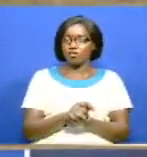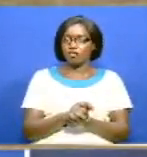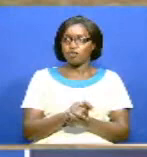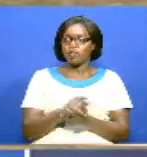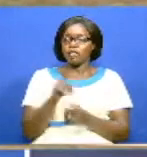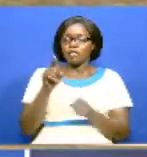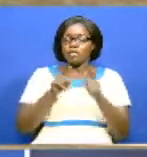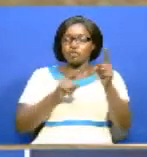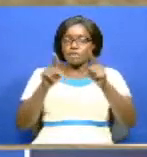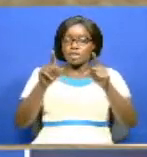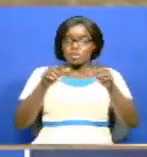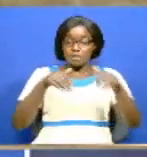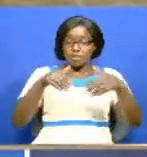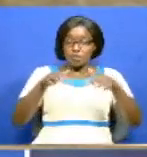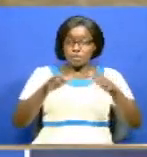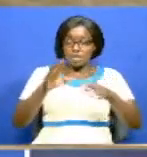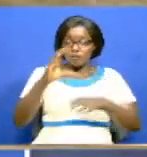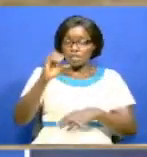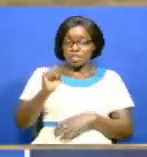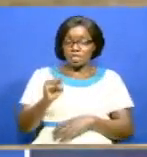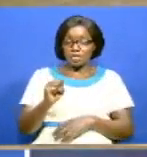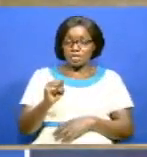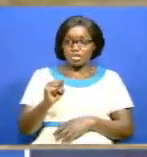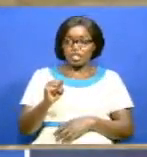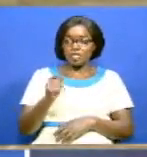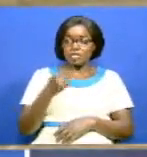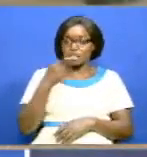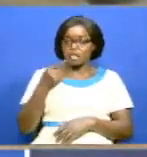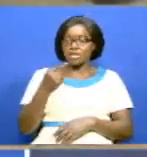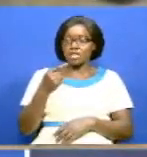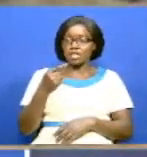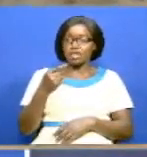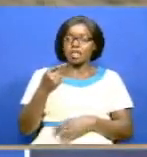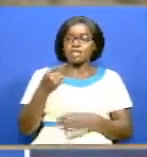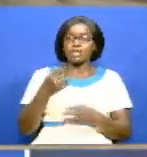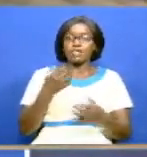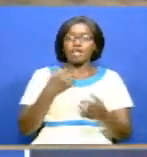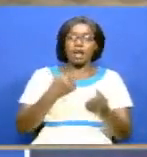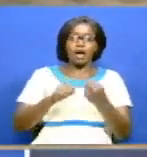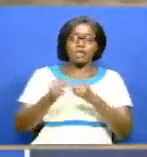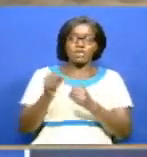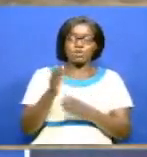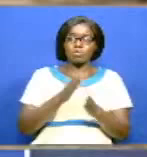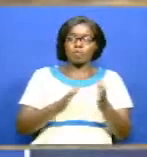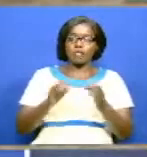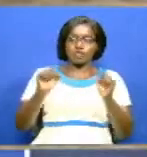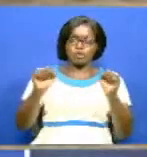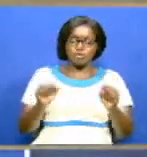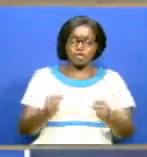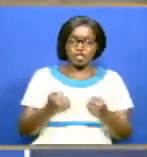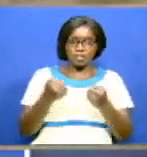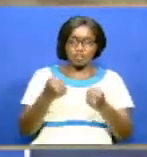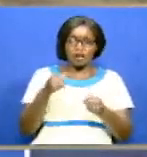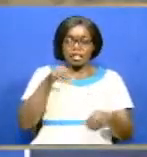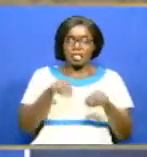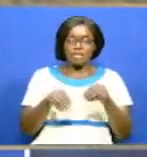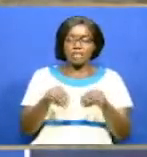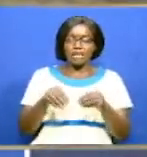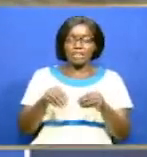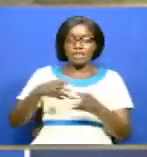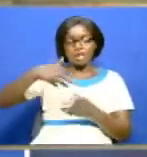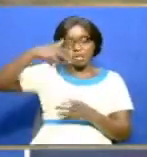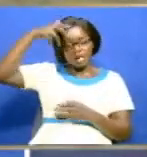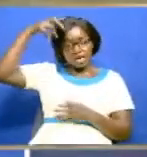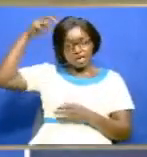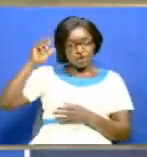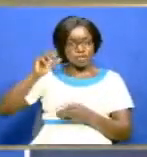Tourism and Wildlife Cabinet Secretary Najib Balala has said the recovery and action plan to save the spotted hyena and lion population in the